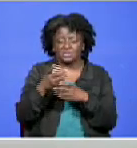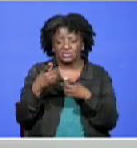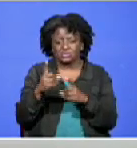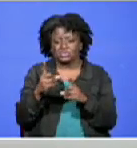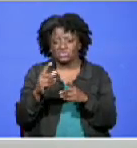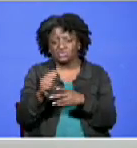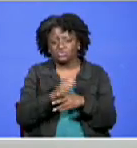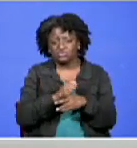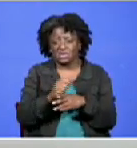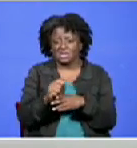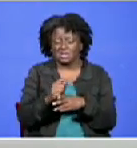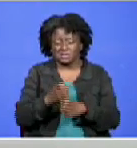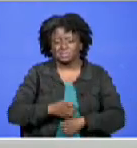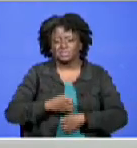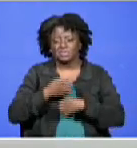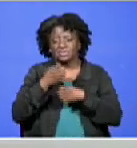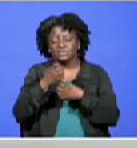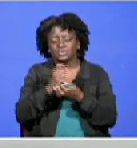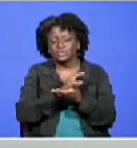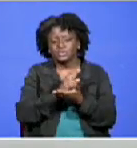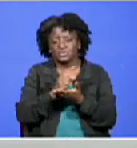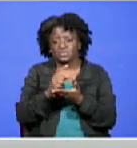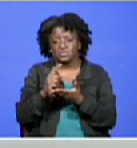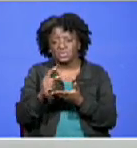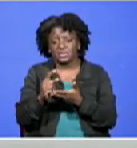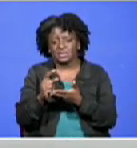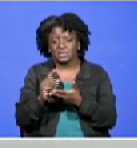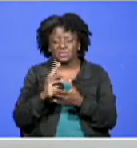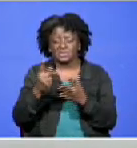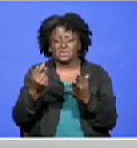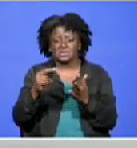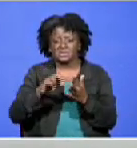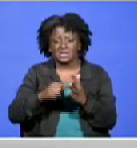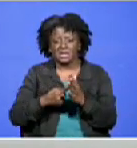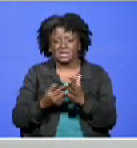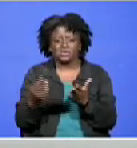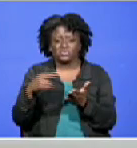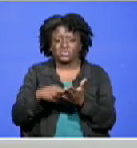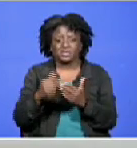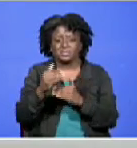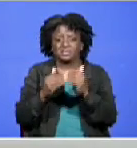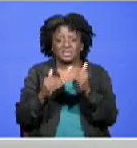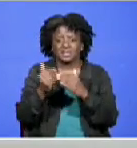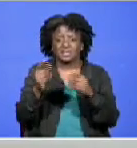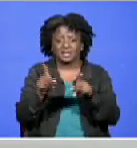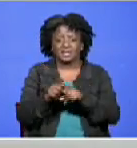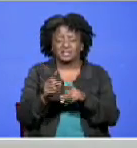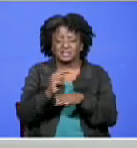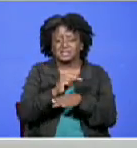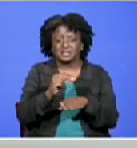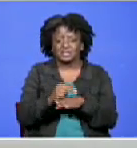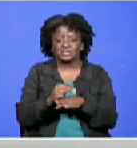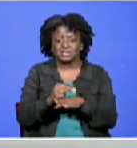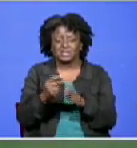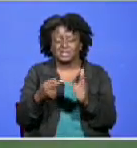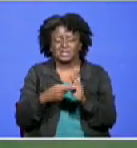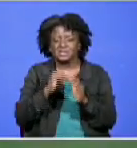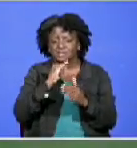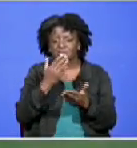week. So, you know, we're starting the rebuilding process as a nation, and I think this was a good step in a positive